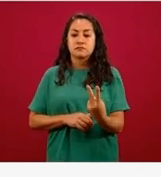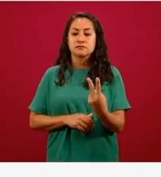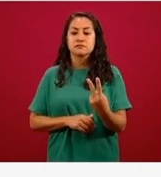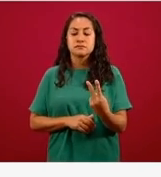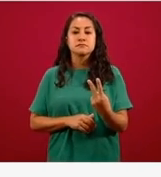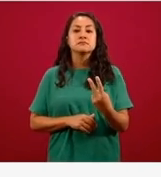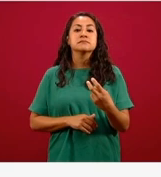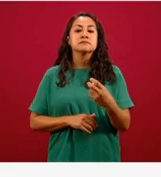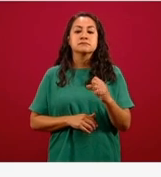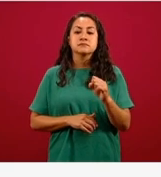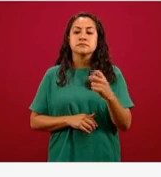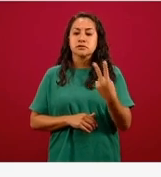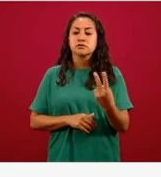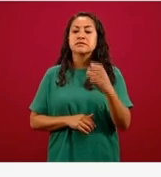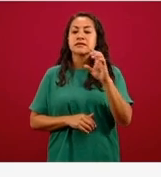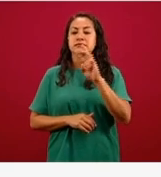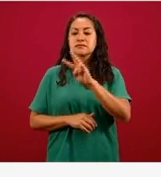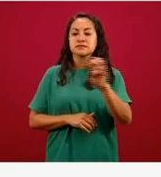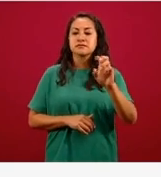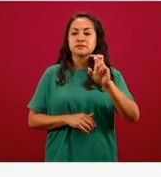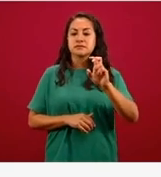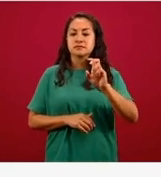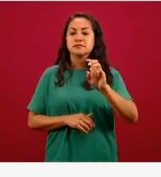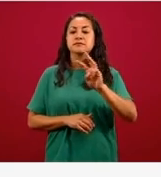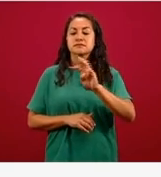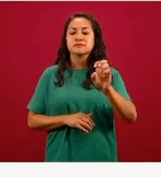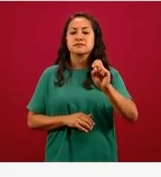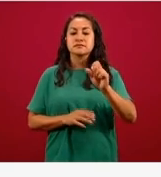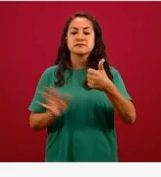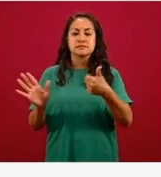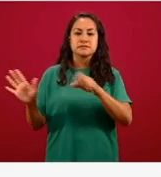1,222 fatalities so far total,